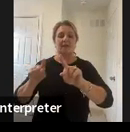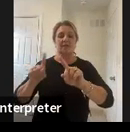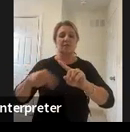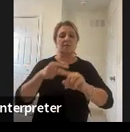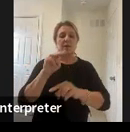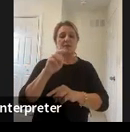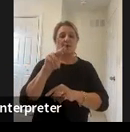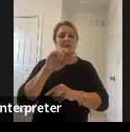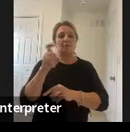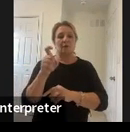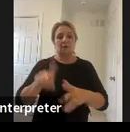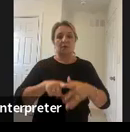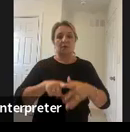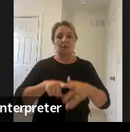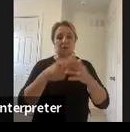started.